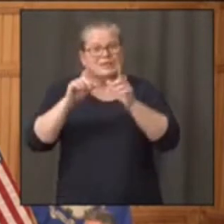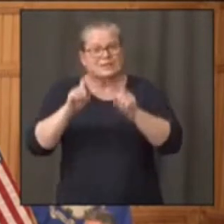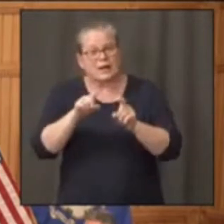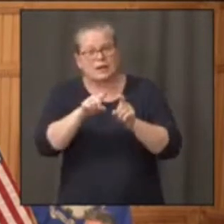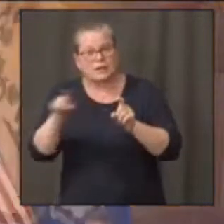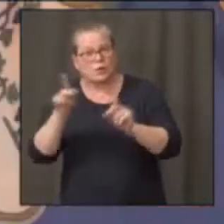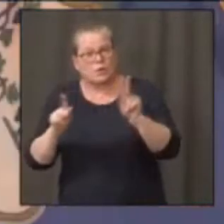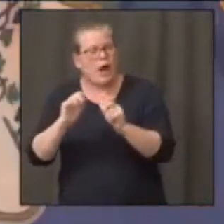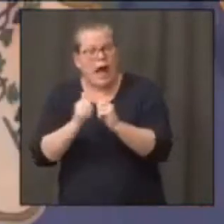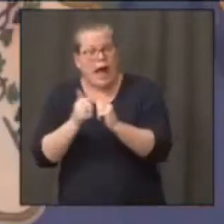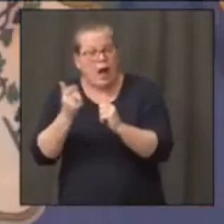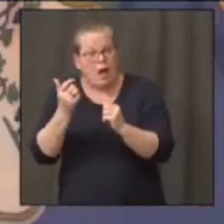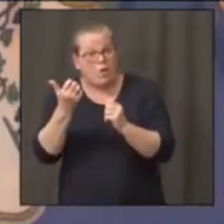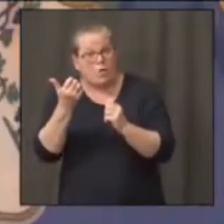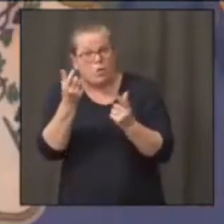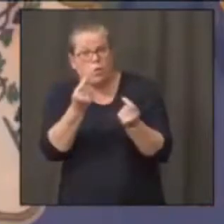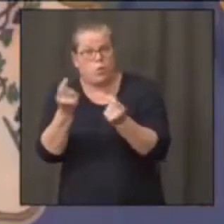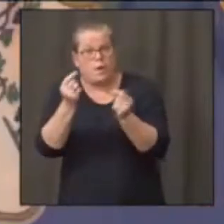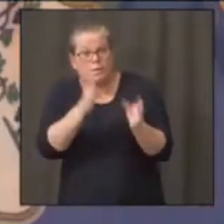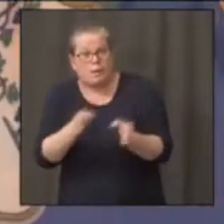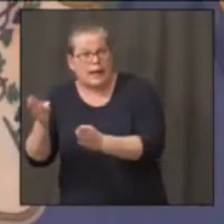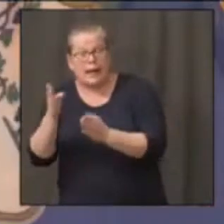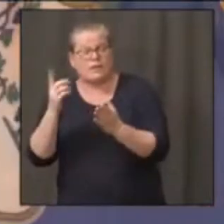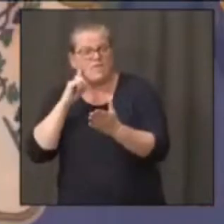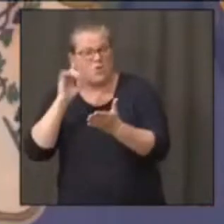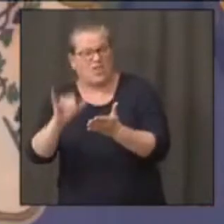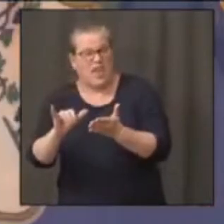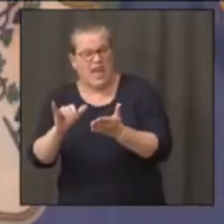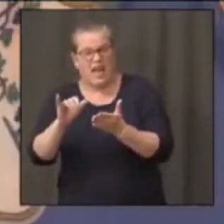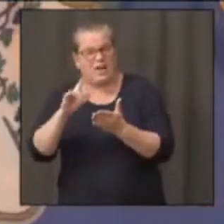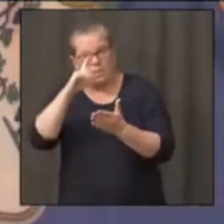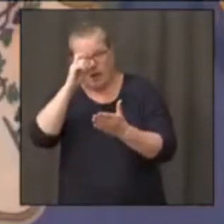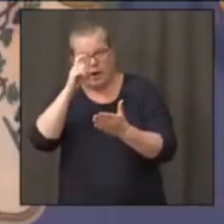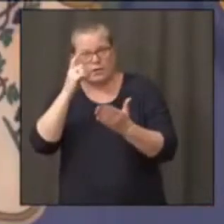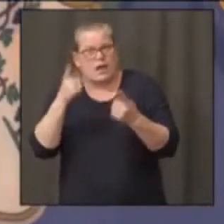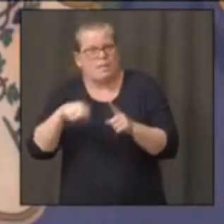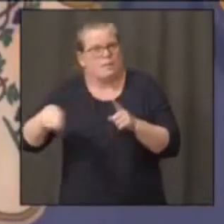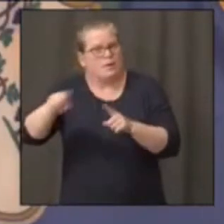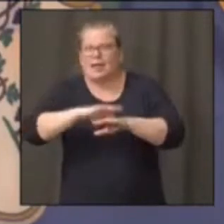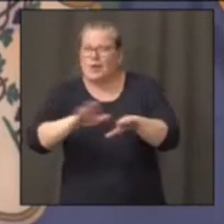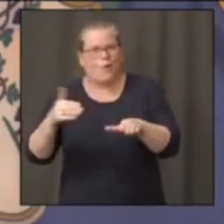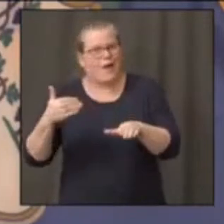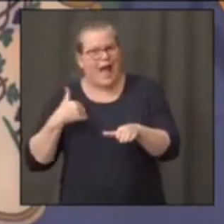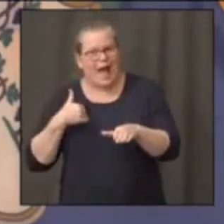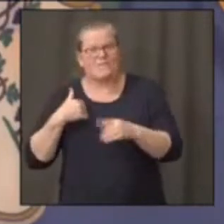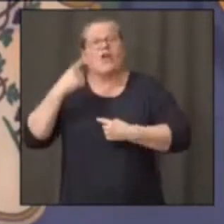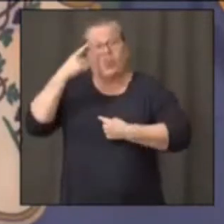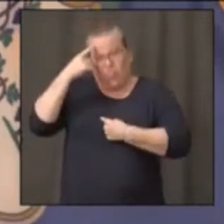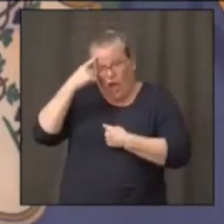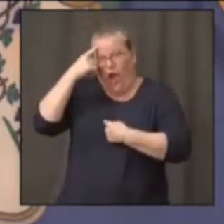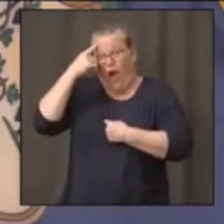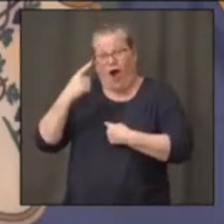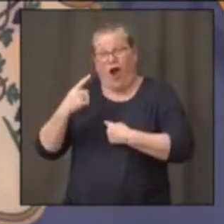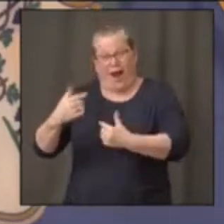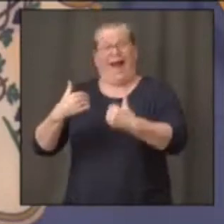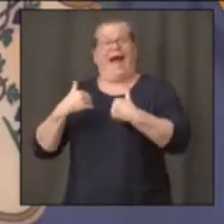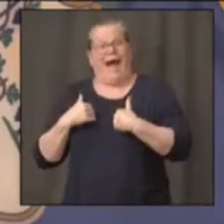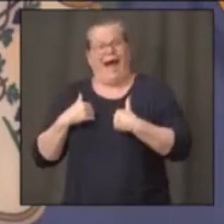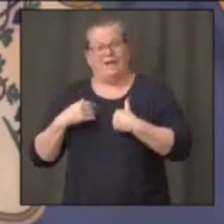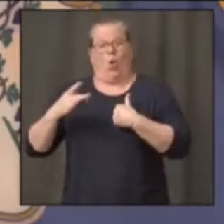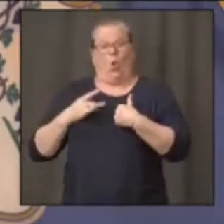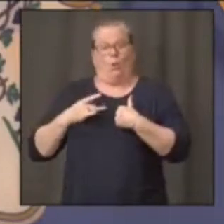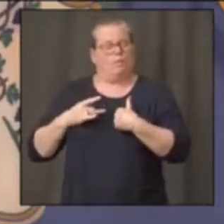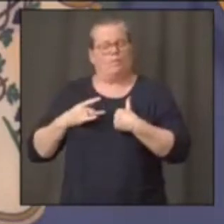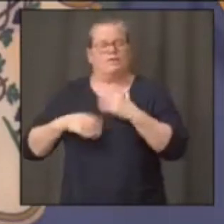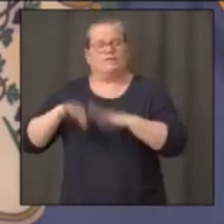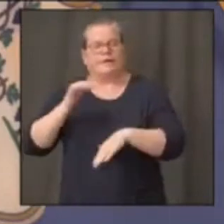Yeah, I'll start on that and then maybe hand it over to Josh if I could. Perhaps you're thinking about the situations in, the nursing home. I mean, the good